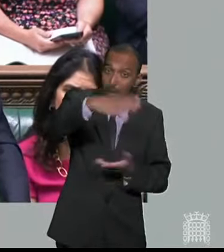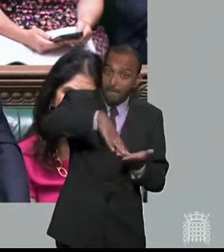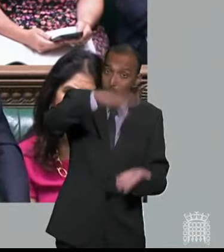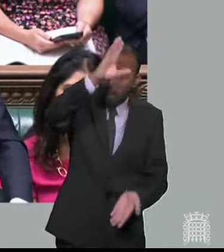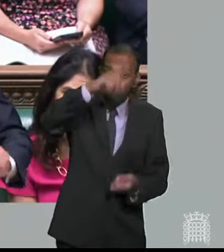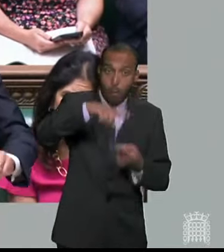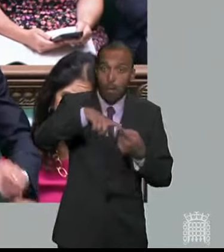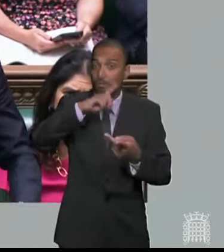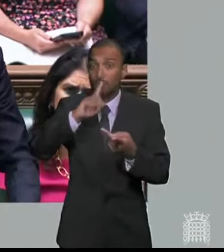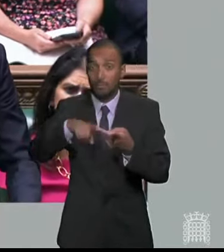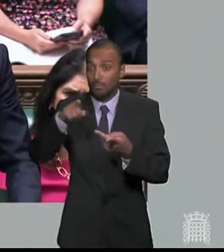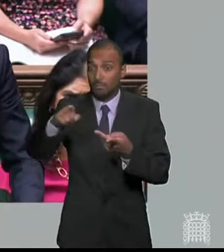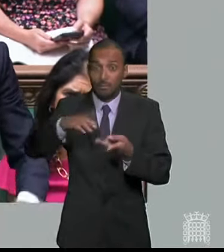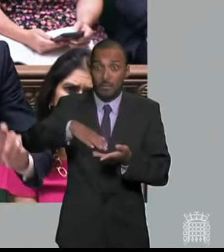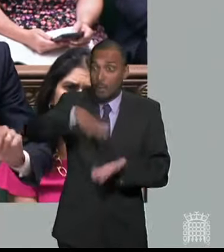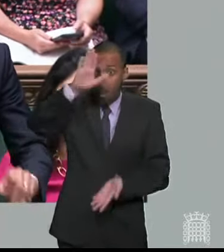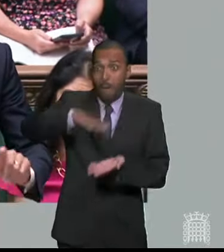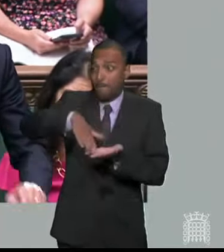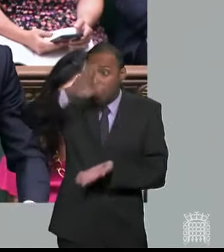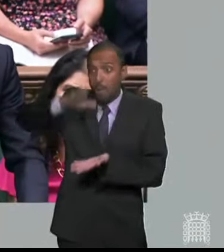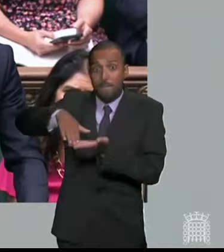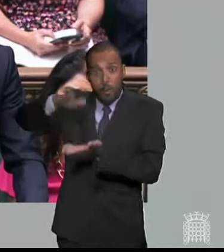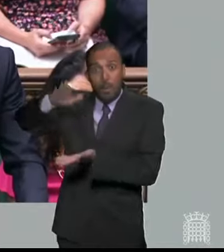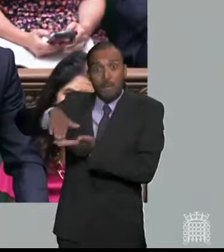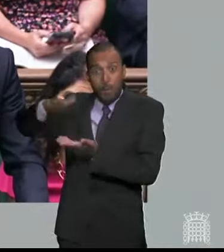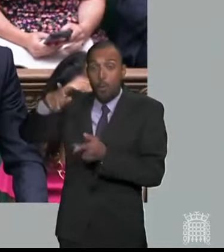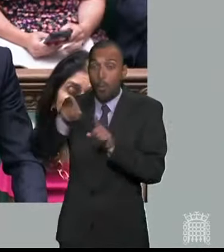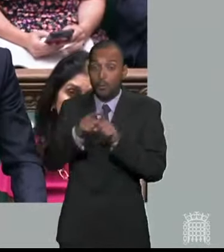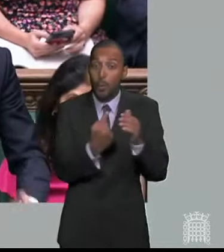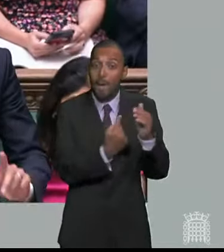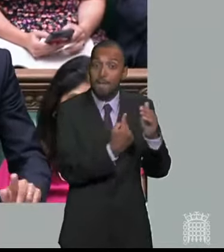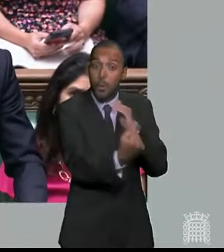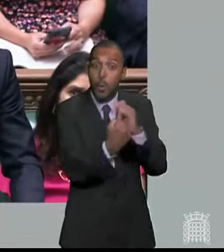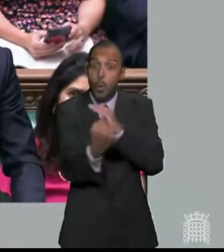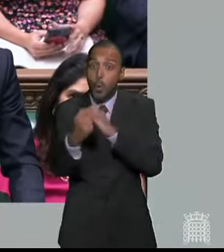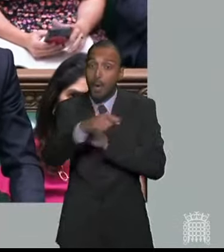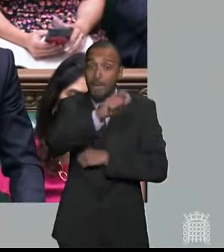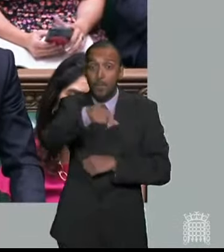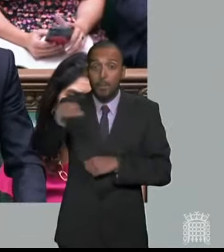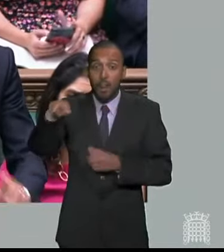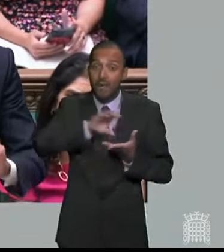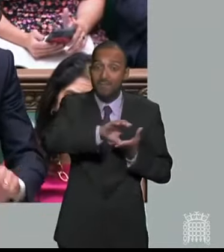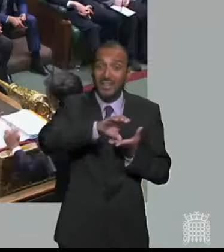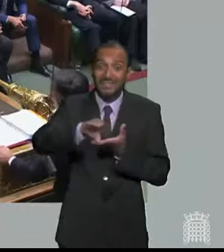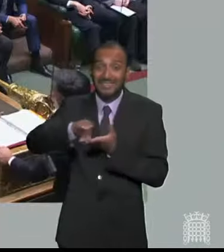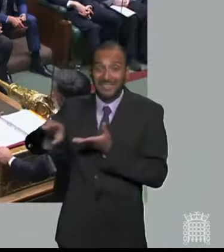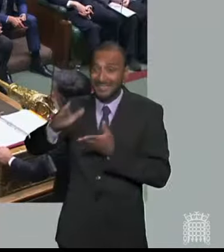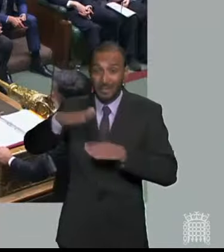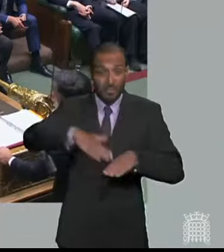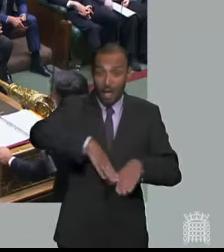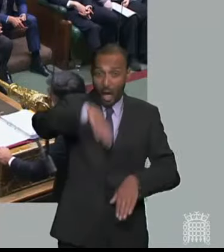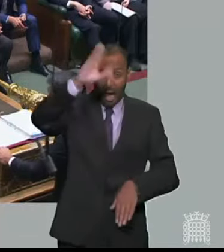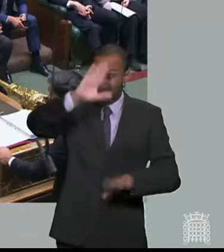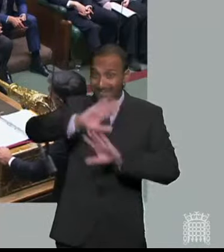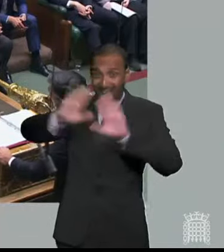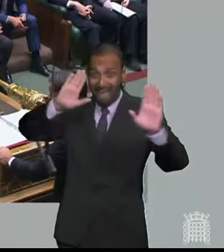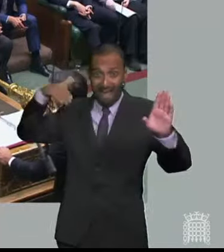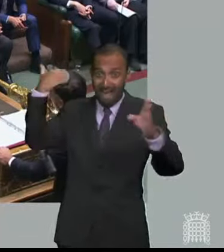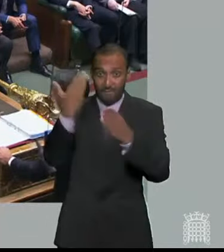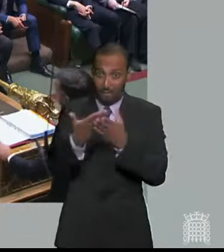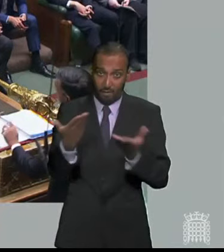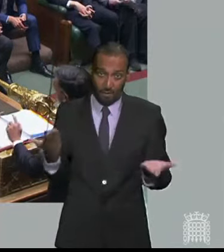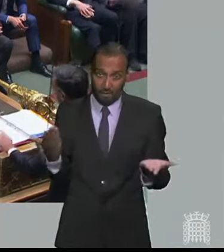FE estate, and it set the course for per-pupil funding to be the highest ever. But it also, Mr. Speaker,